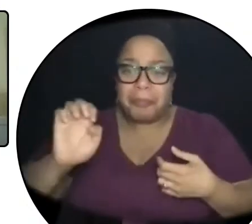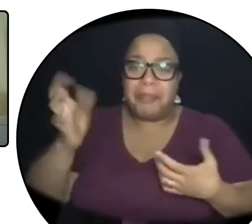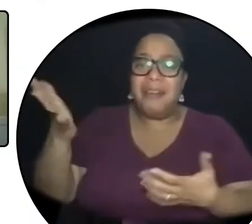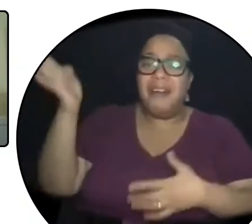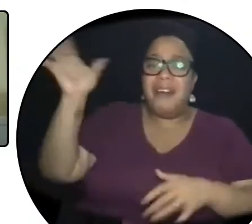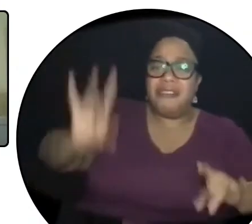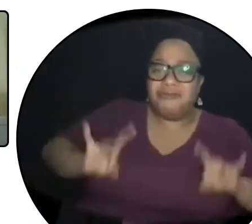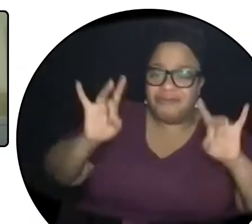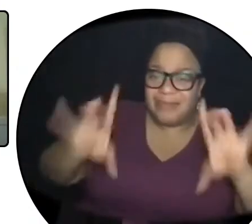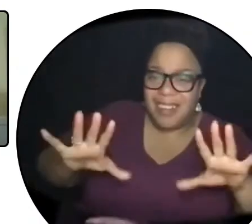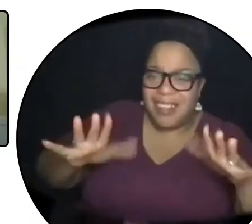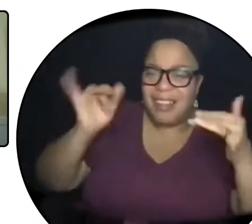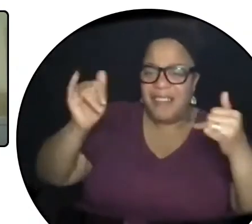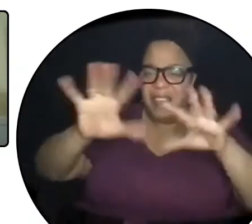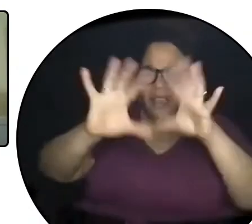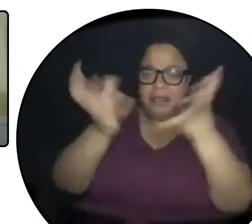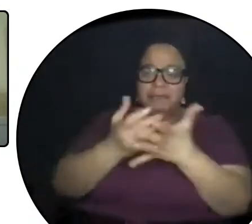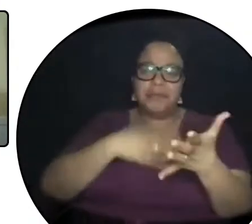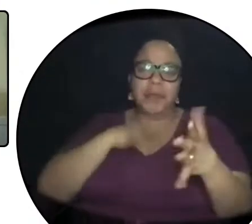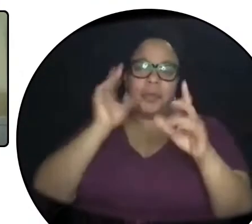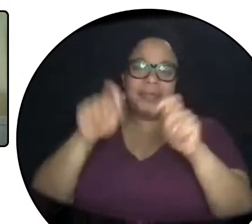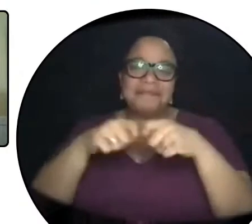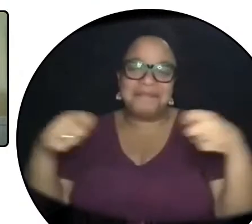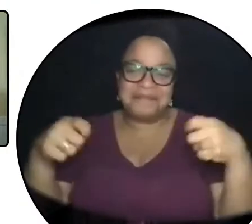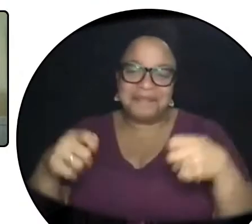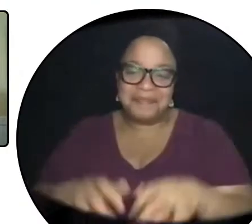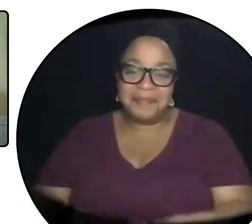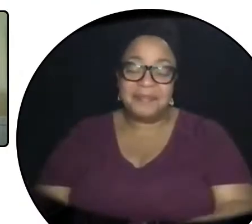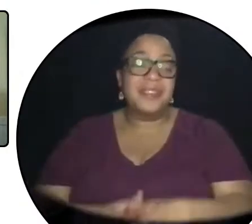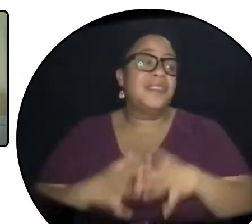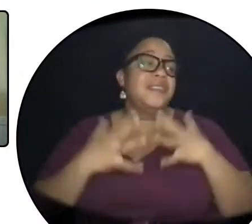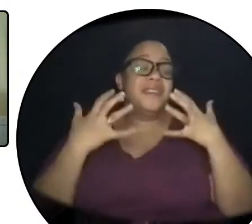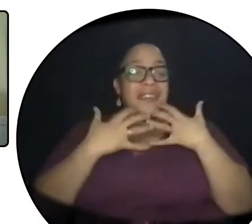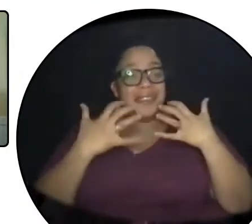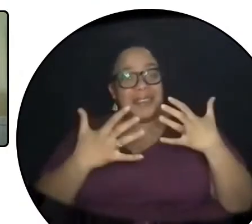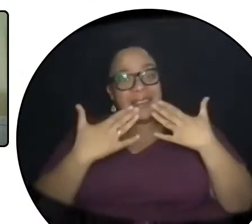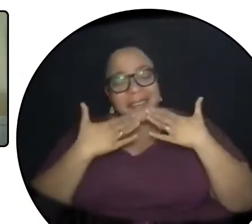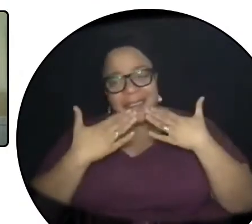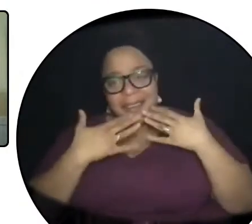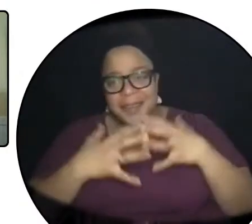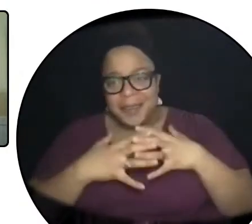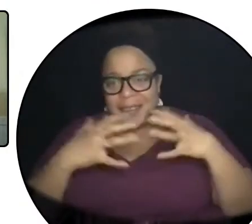a turning point in understanding of themselves as international,